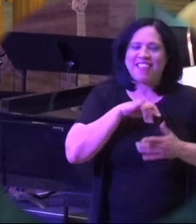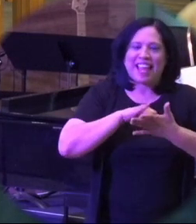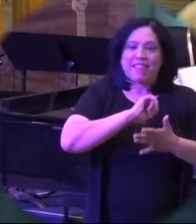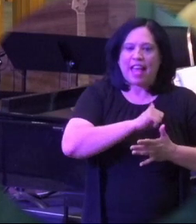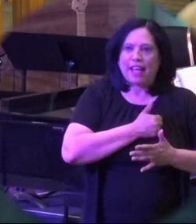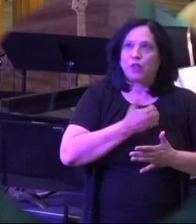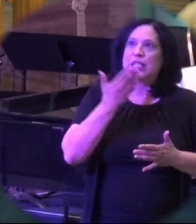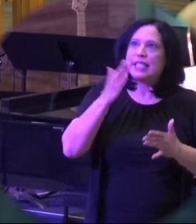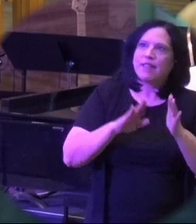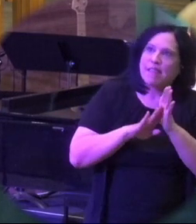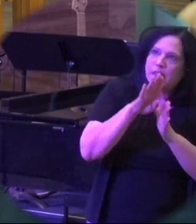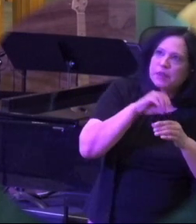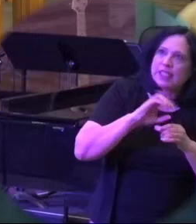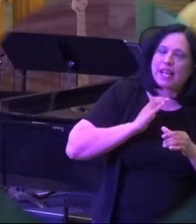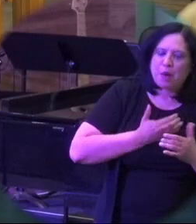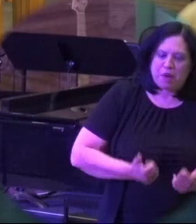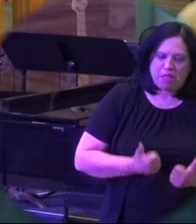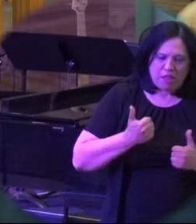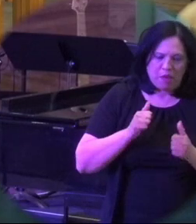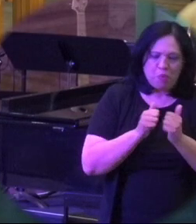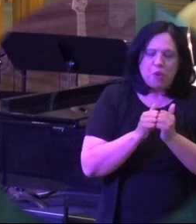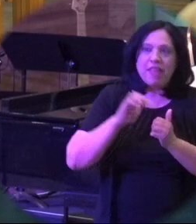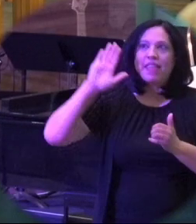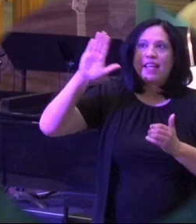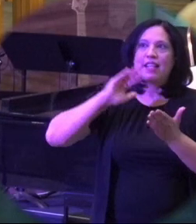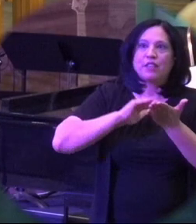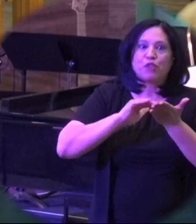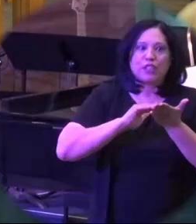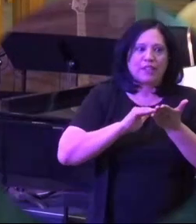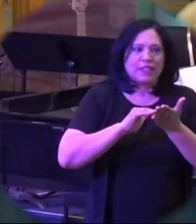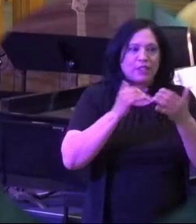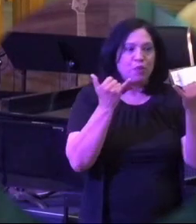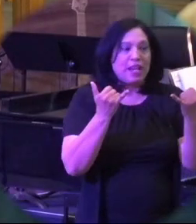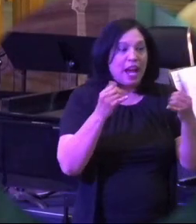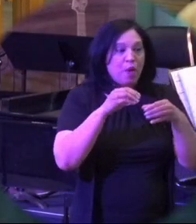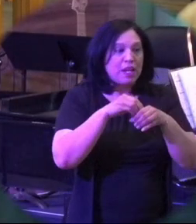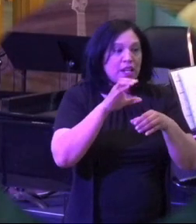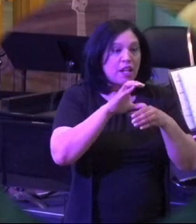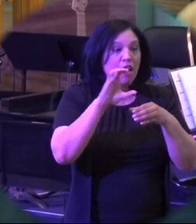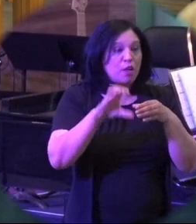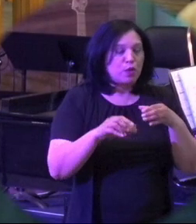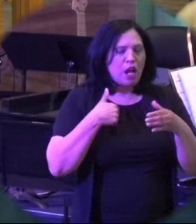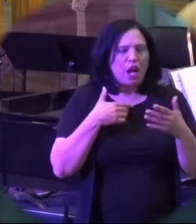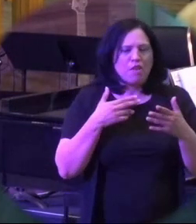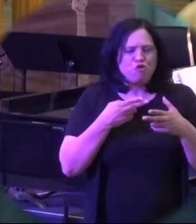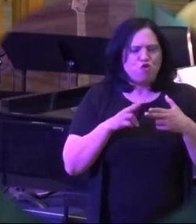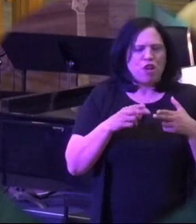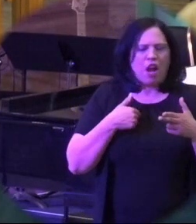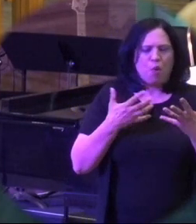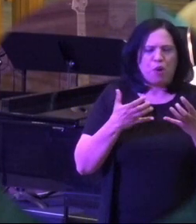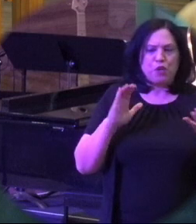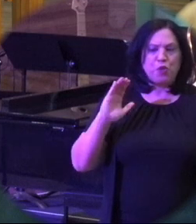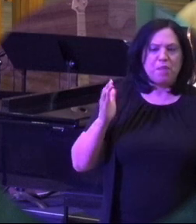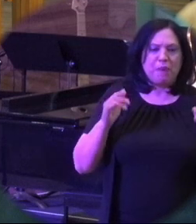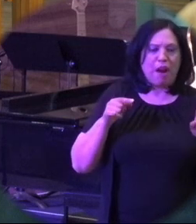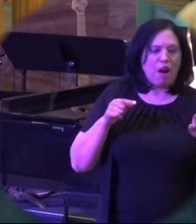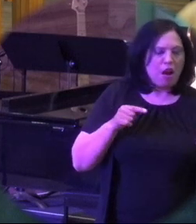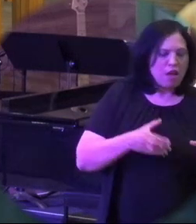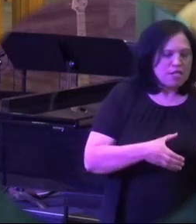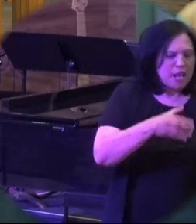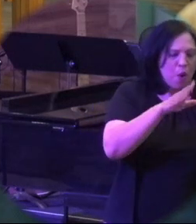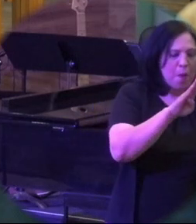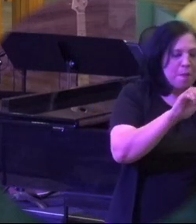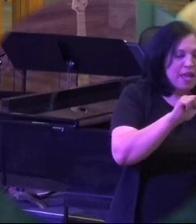lives with his forgiveness. So now in conclusion, very briefly, I'd like to get to comparing the Tower of Babel and the